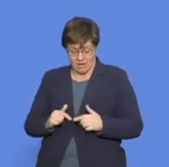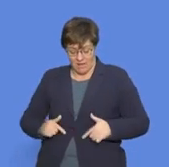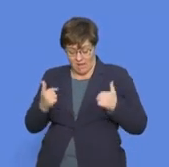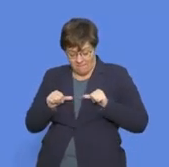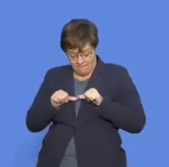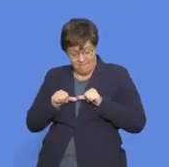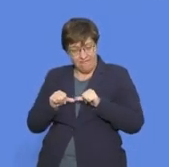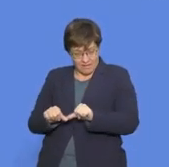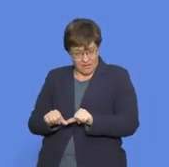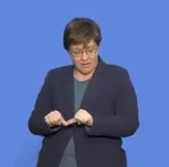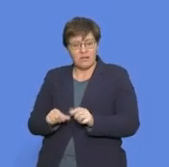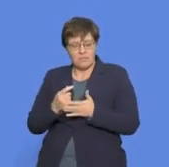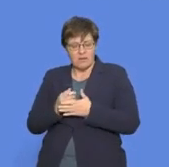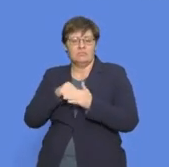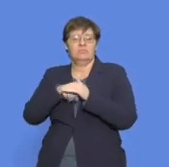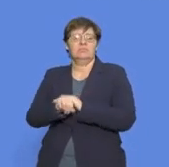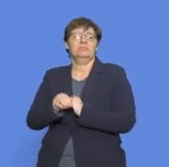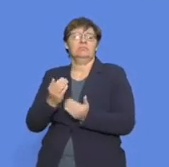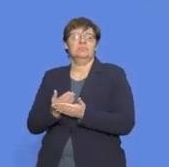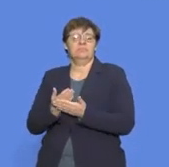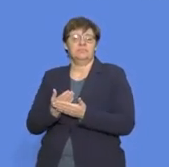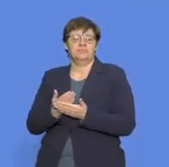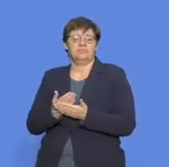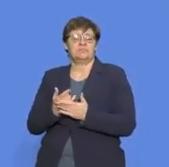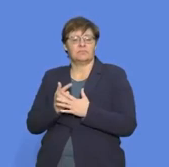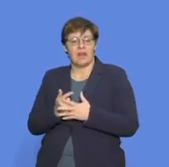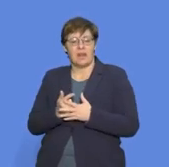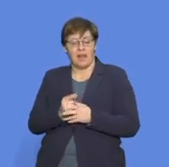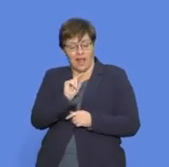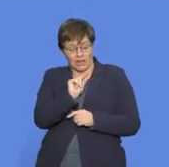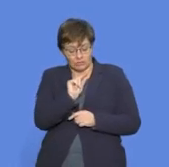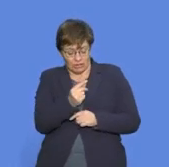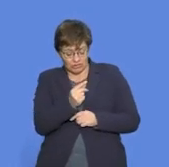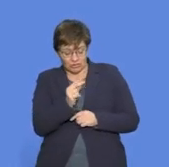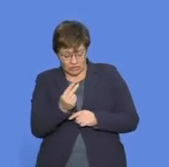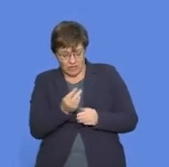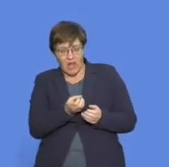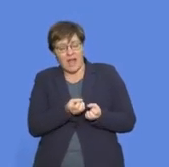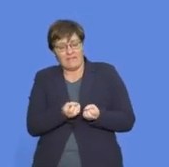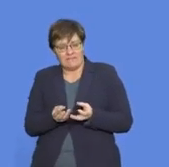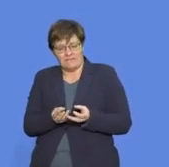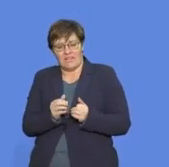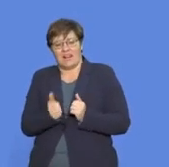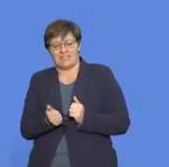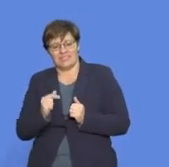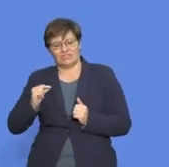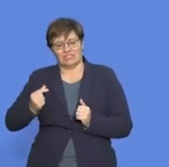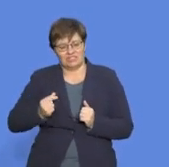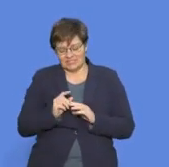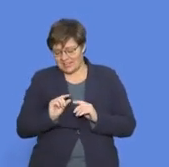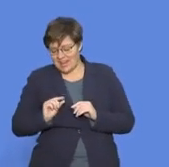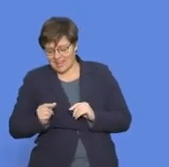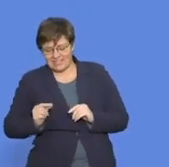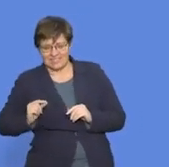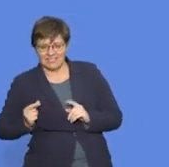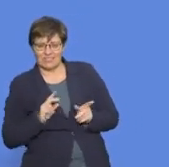when it survives, it's able to then reproduce. And what it does is then it passes on its genes of that mutation